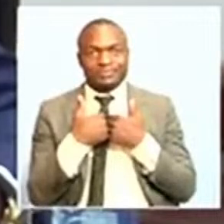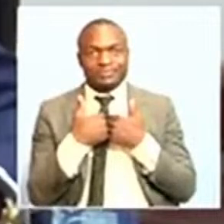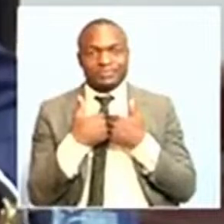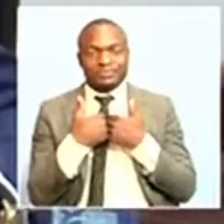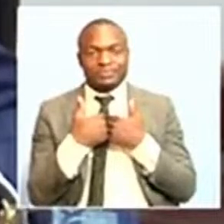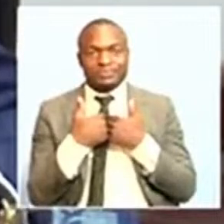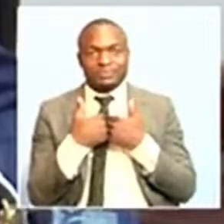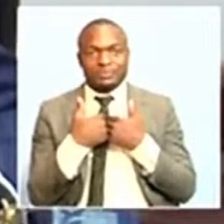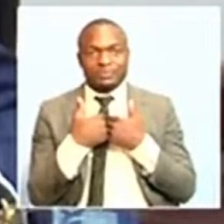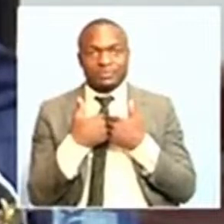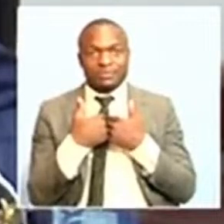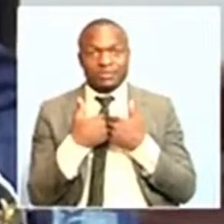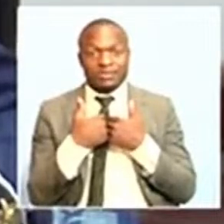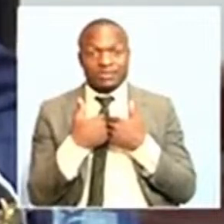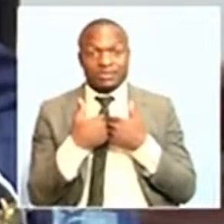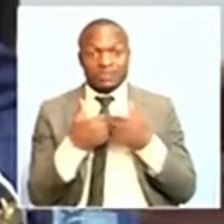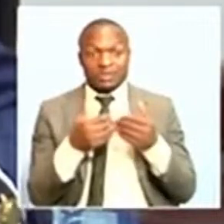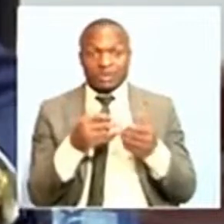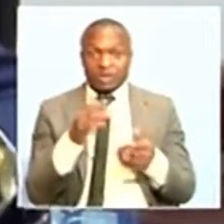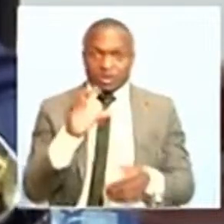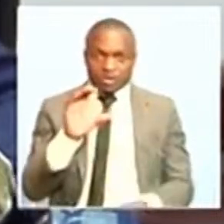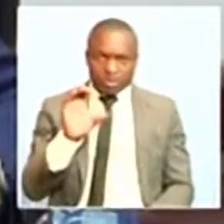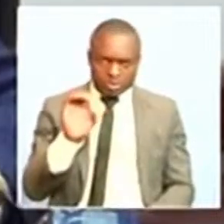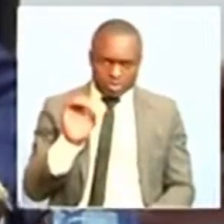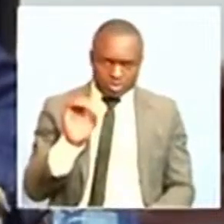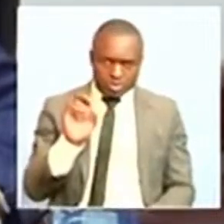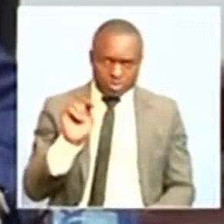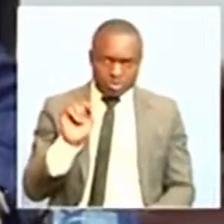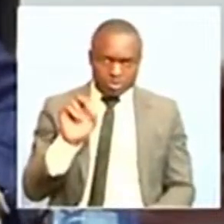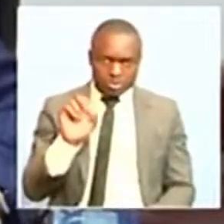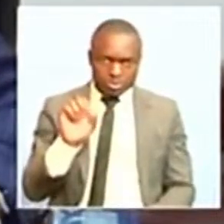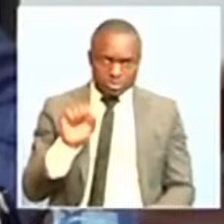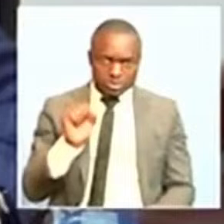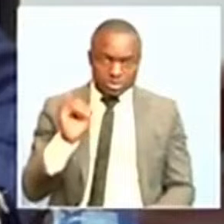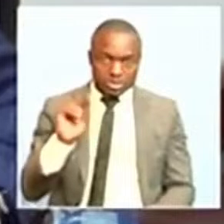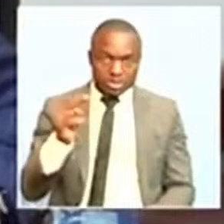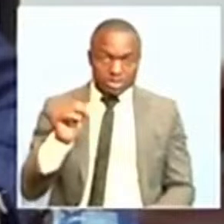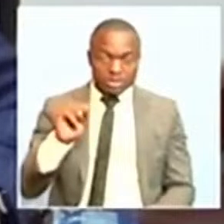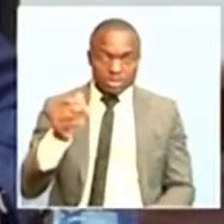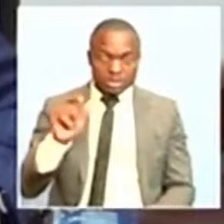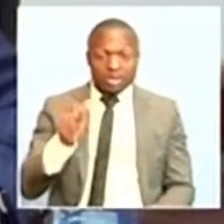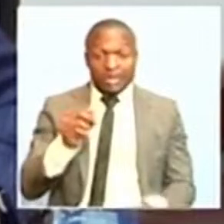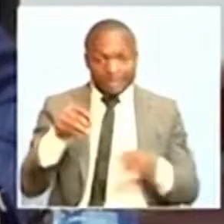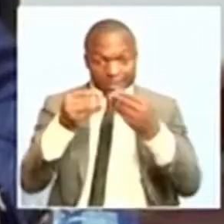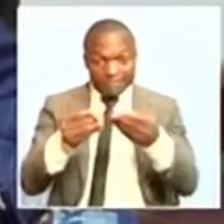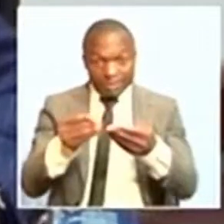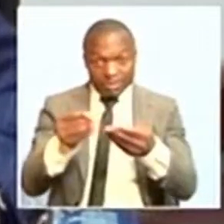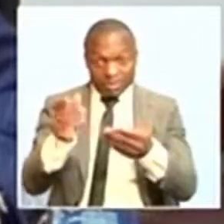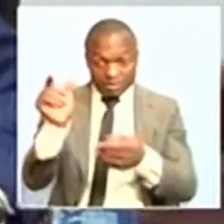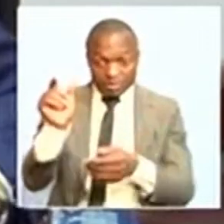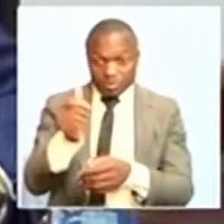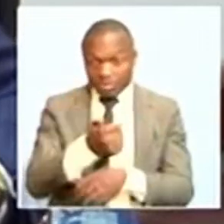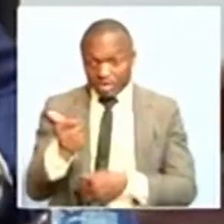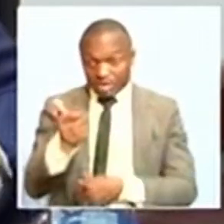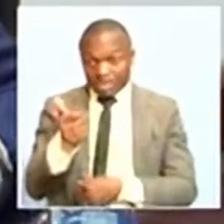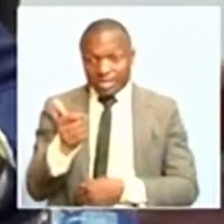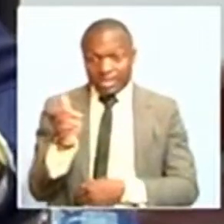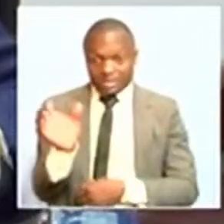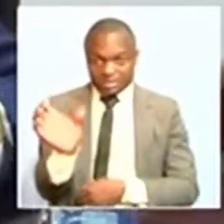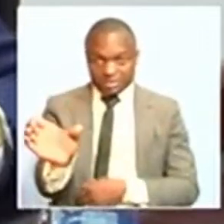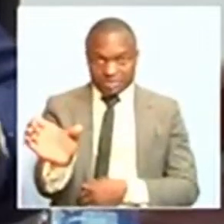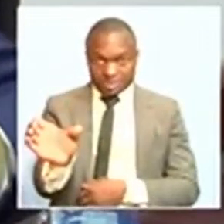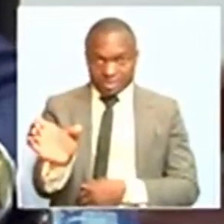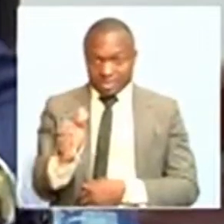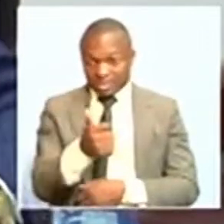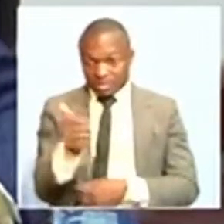concessions. So in 2025, there will be no concessions given to any industry and any sector. And